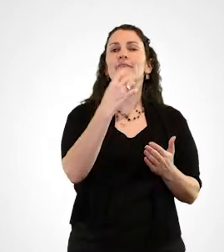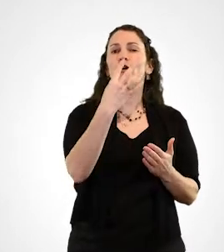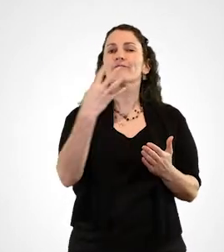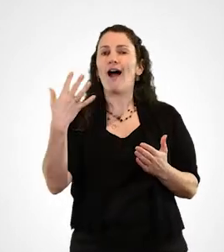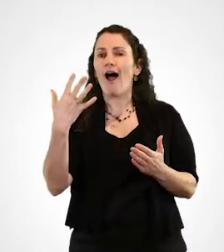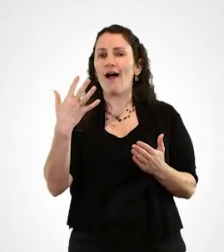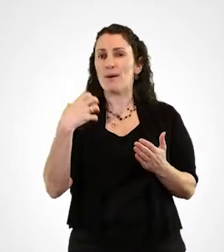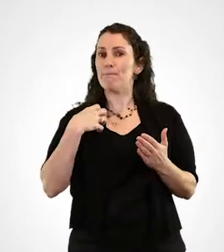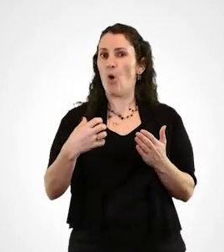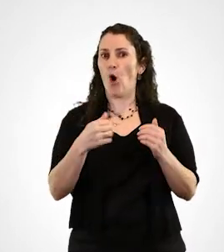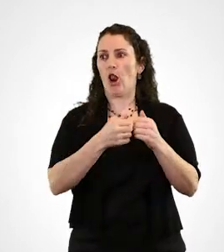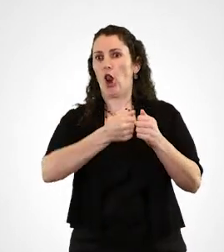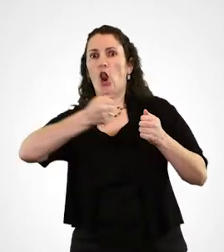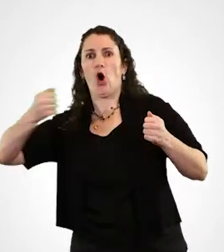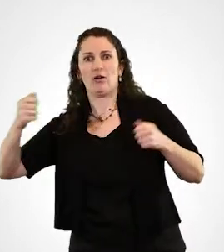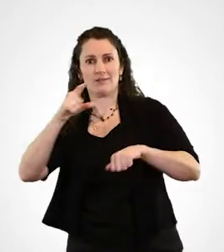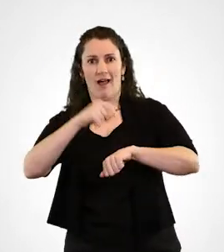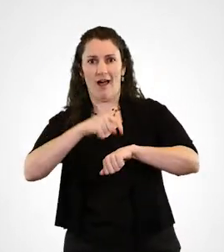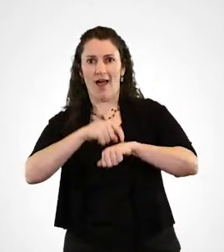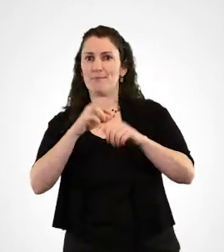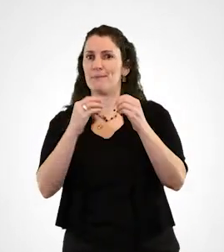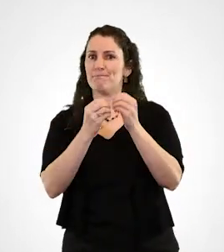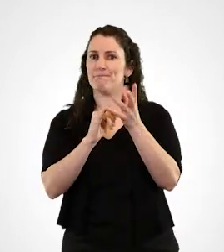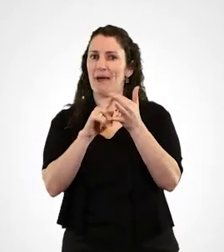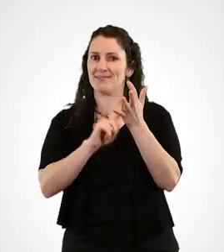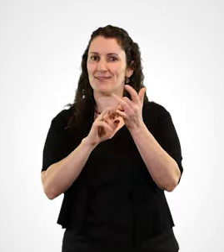little exasperated at being assessed on the same words when